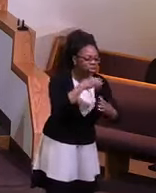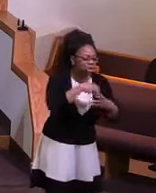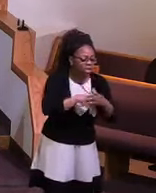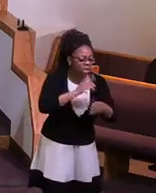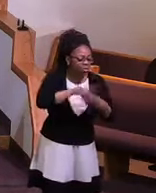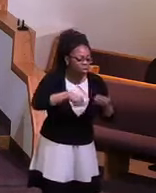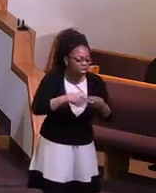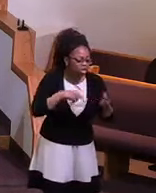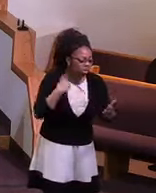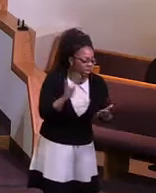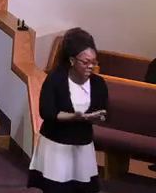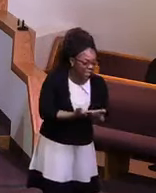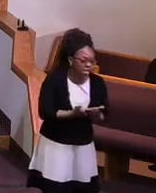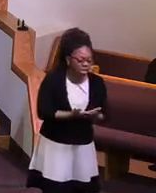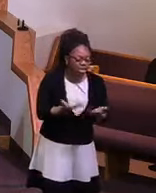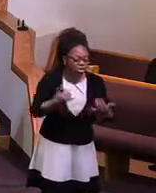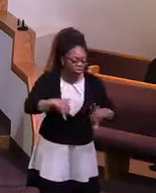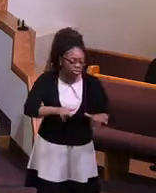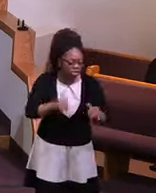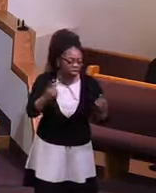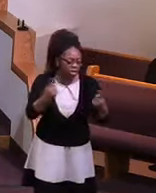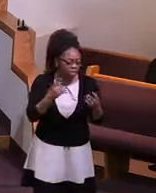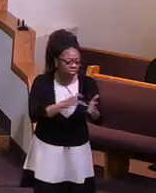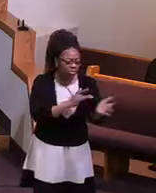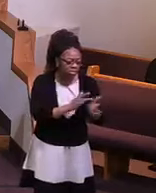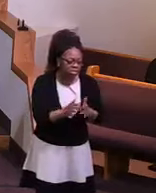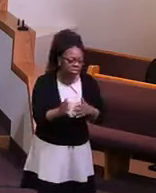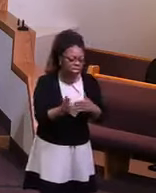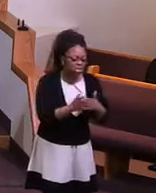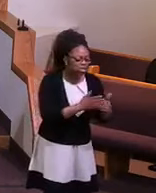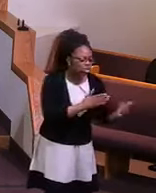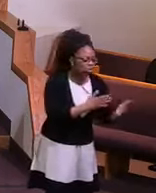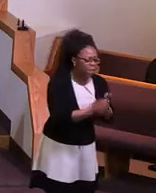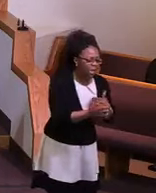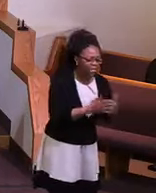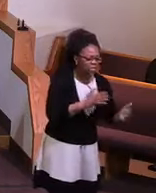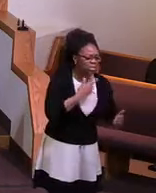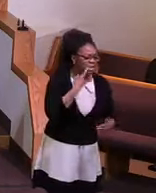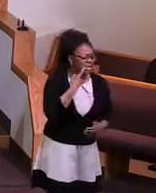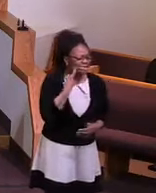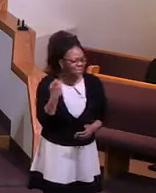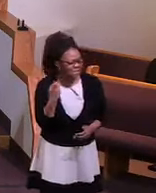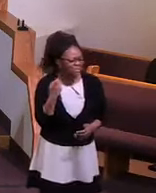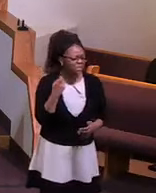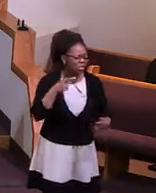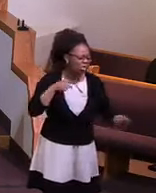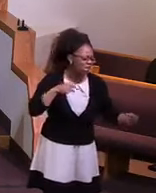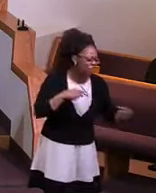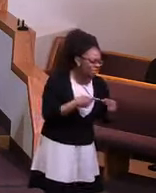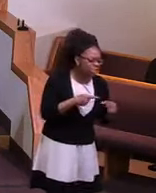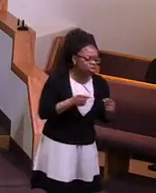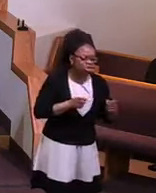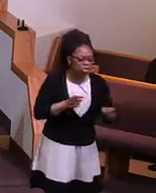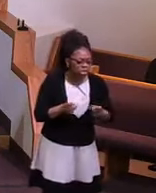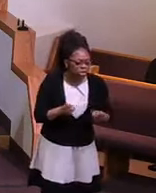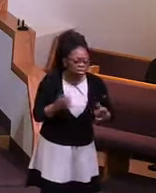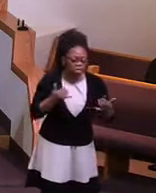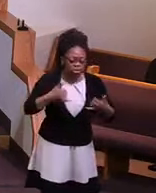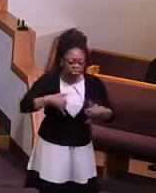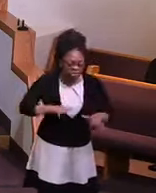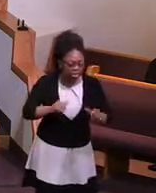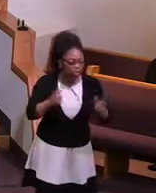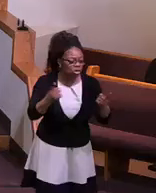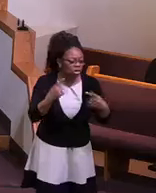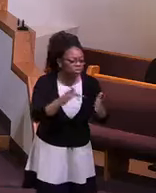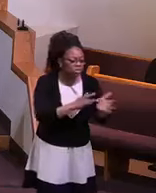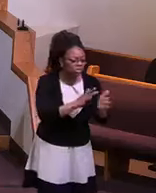get here, you can still come to Jesus. Regardless of the addiction or the affliction that you're dealing with, you can still come to Jesus.